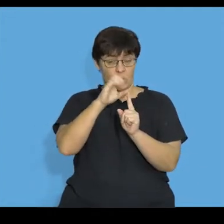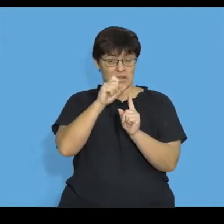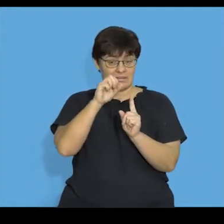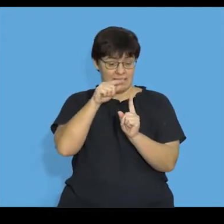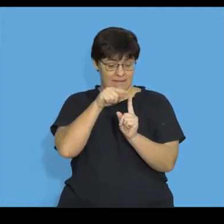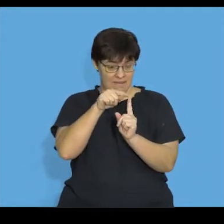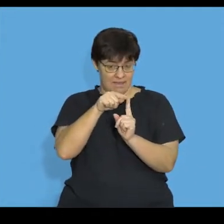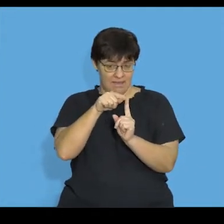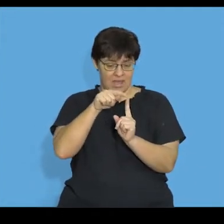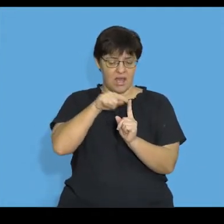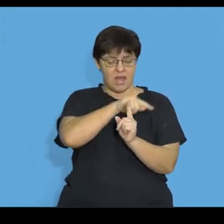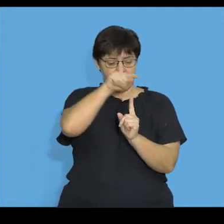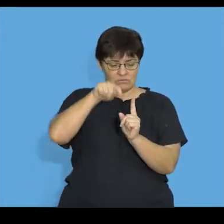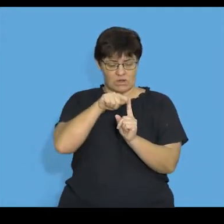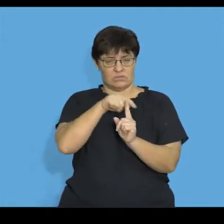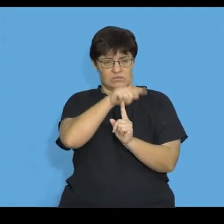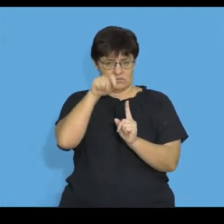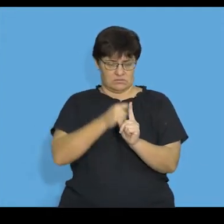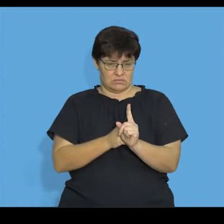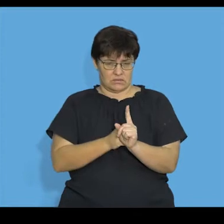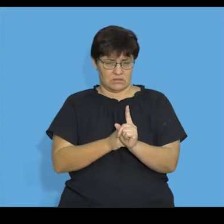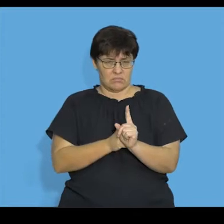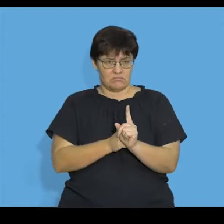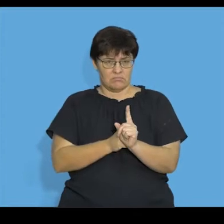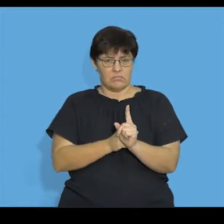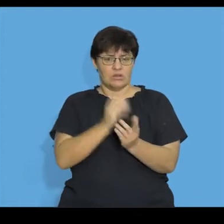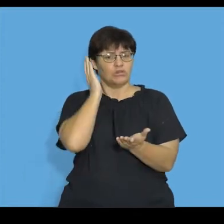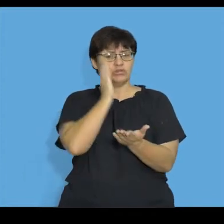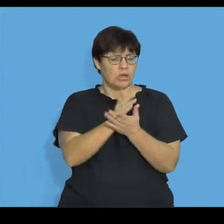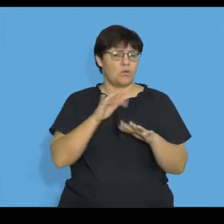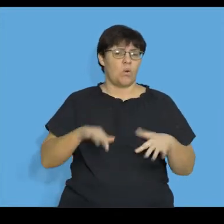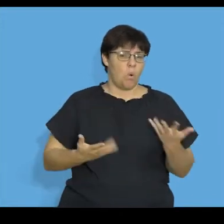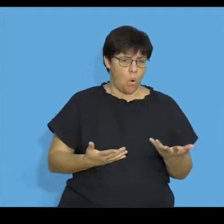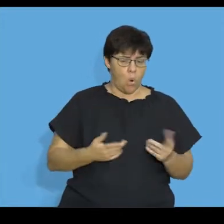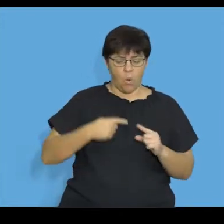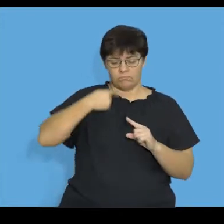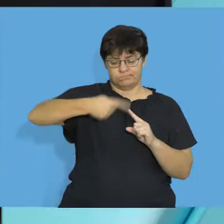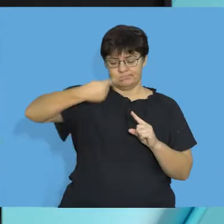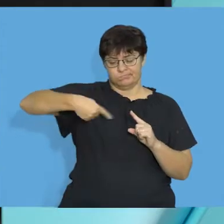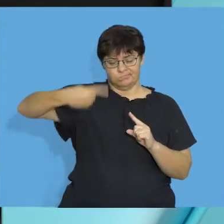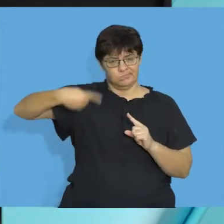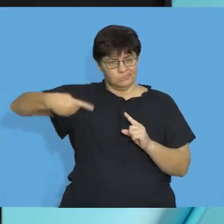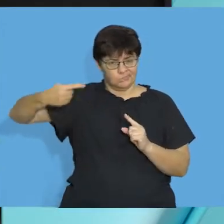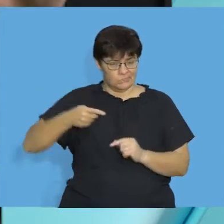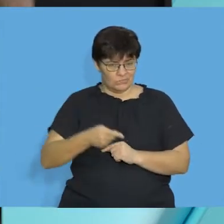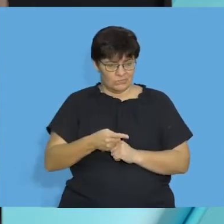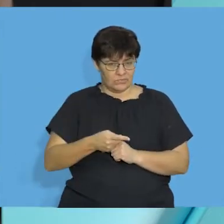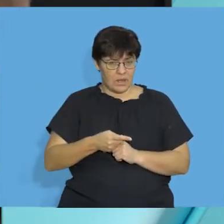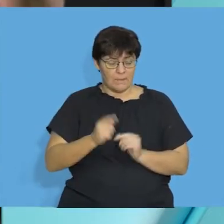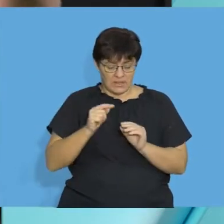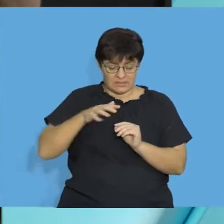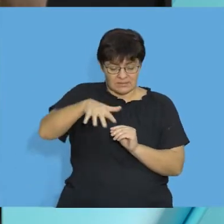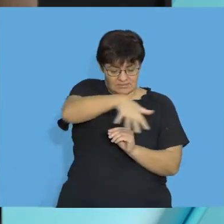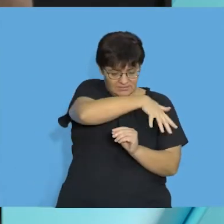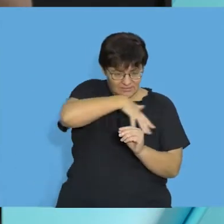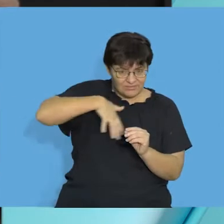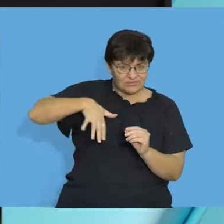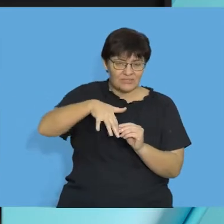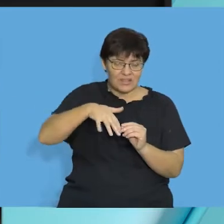conductor could be a straight conductor, or it could be a coil, but around it, there is